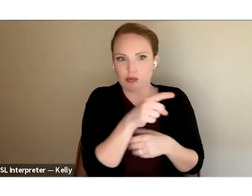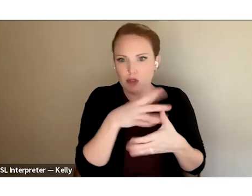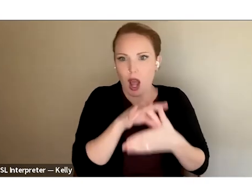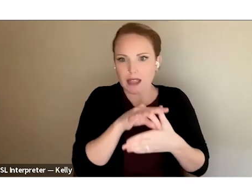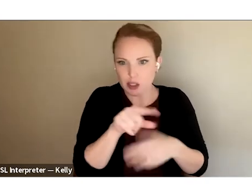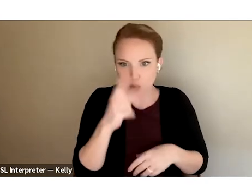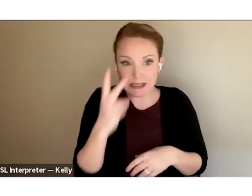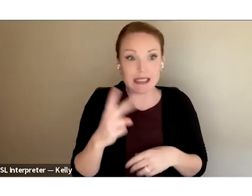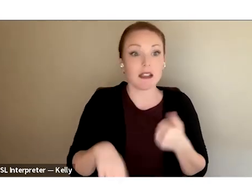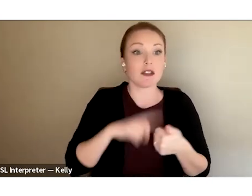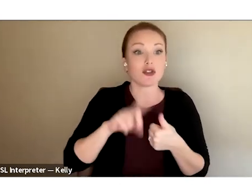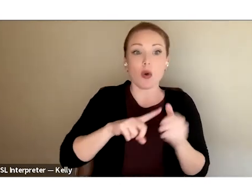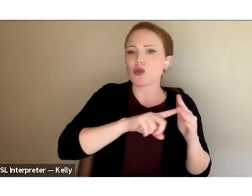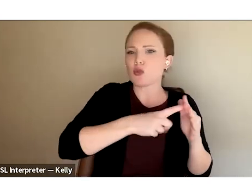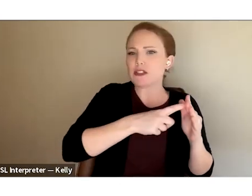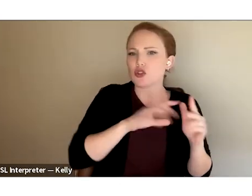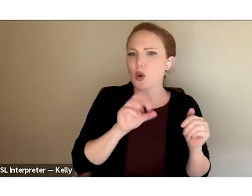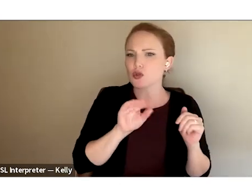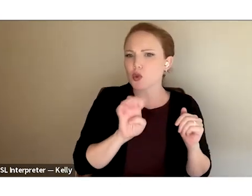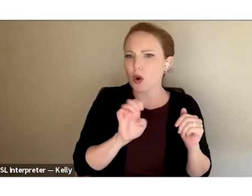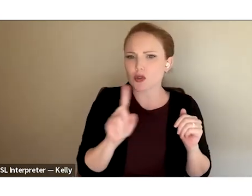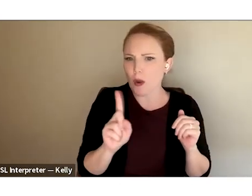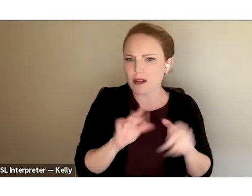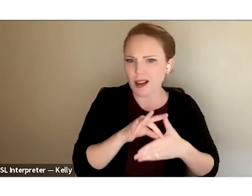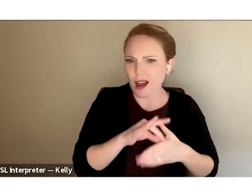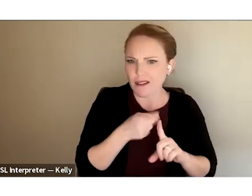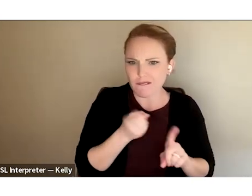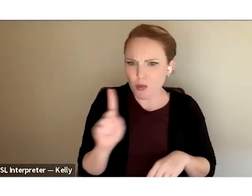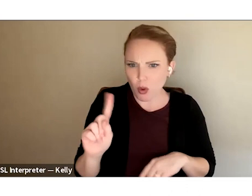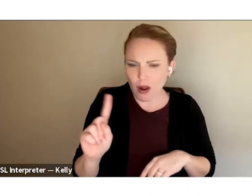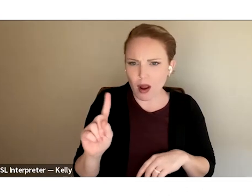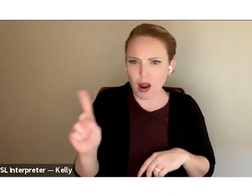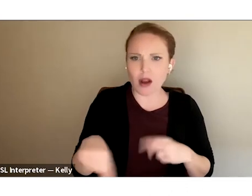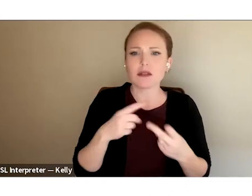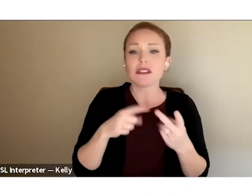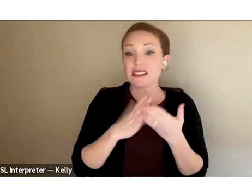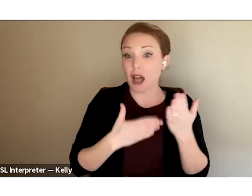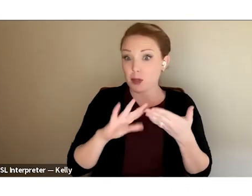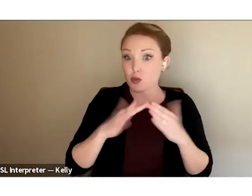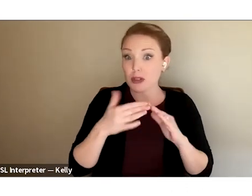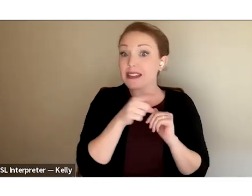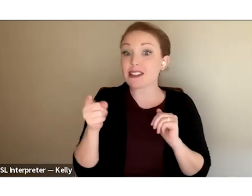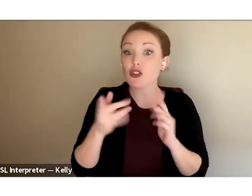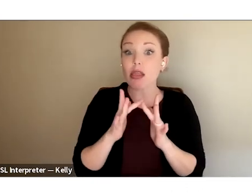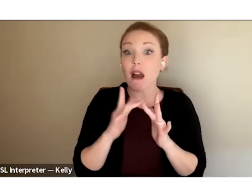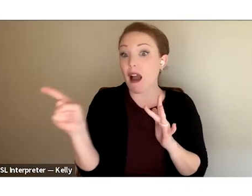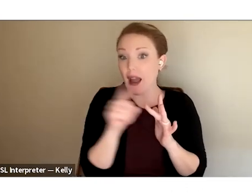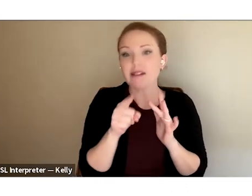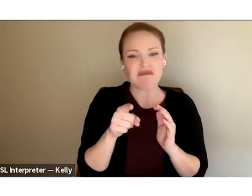original sourcing. That's something that some communities online have responded